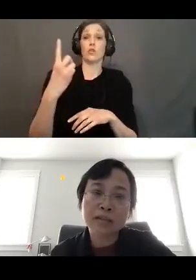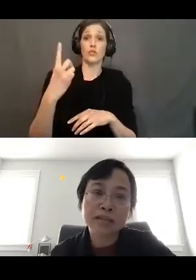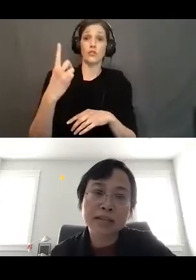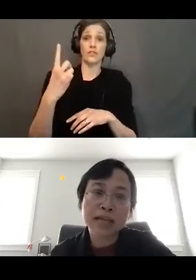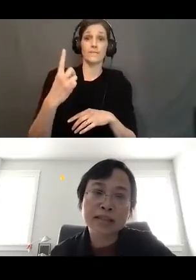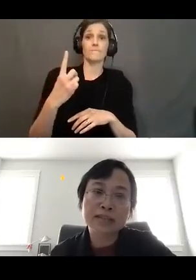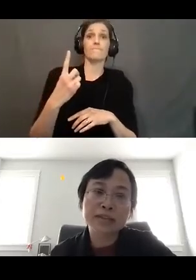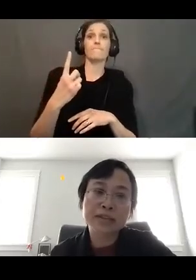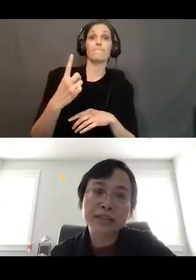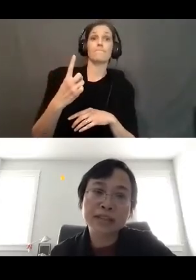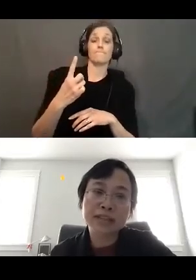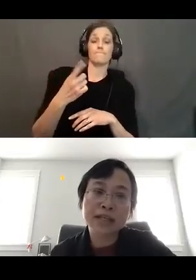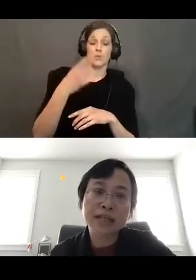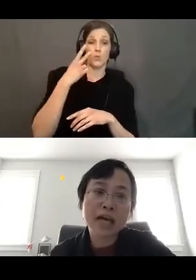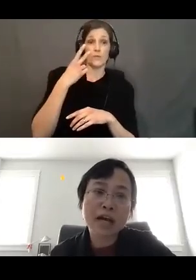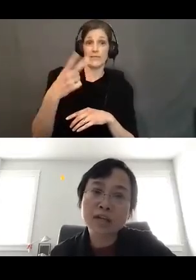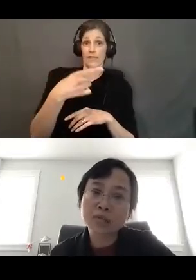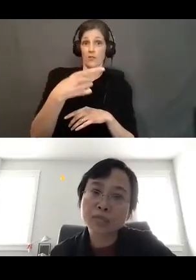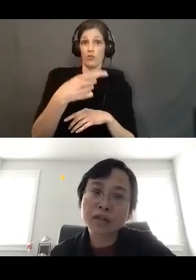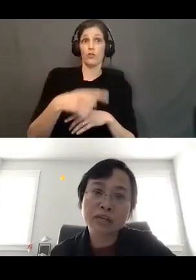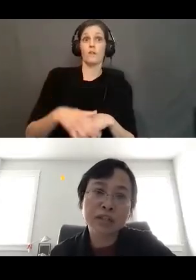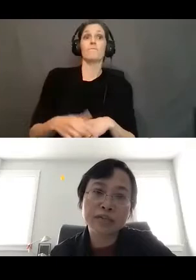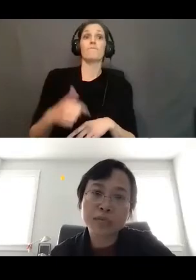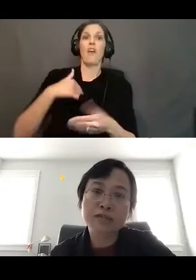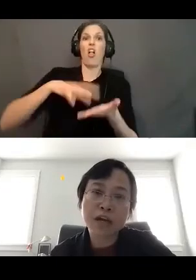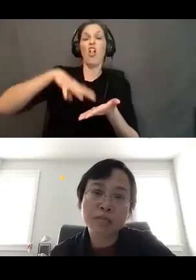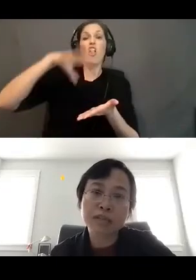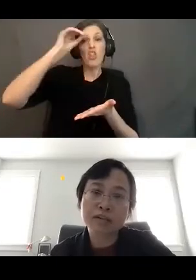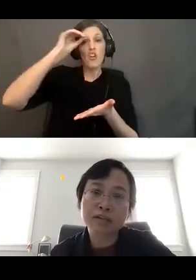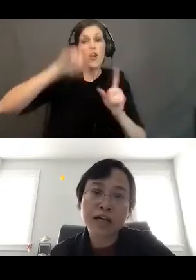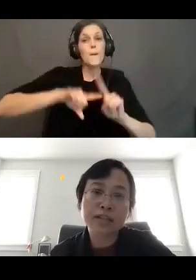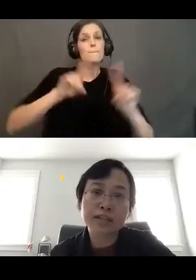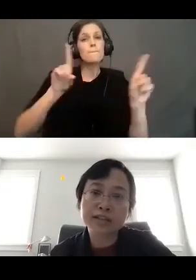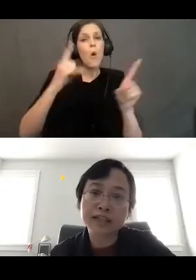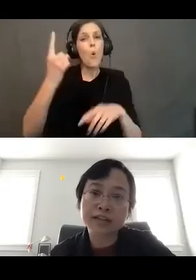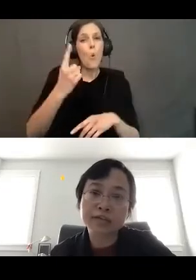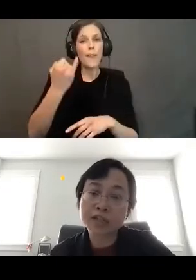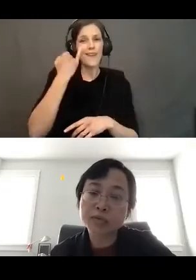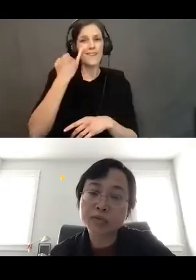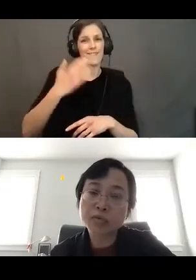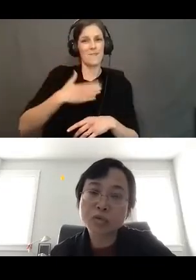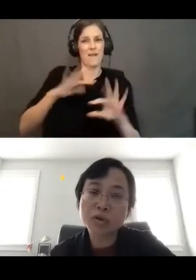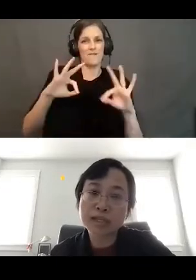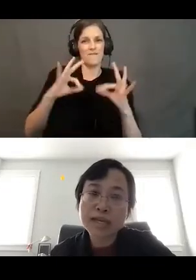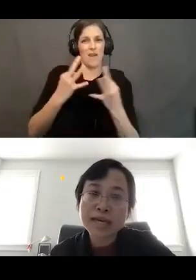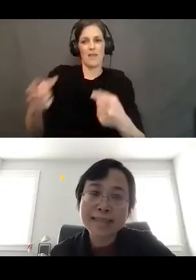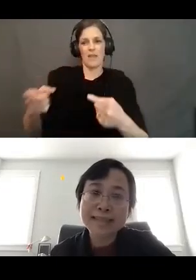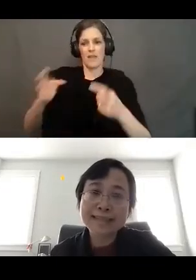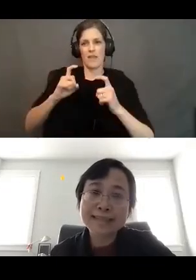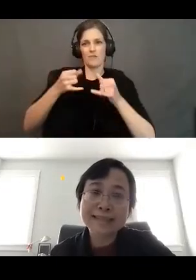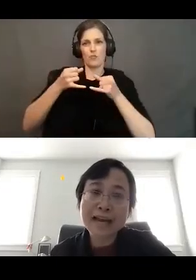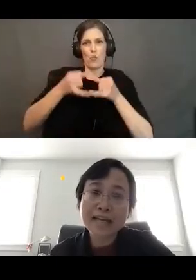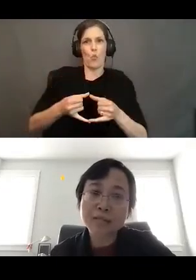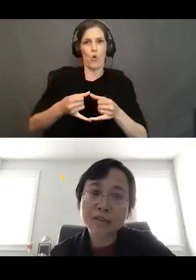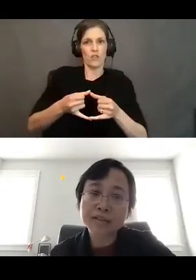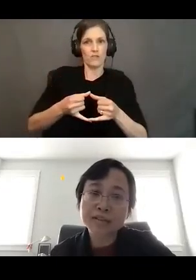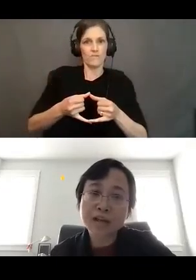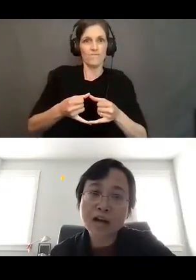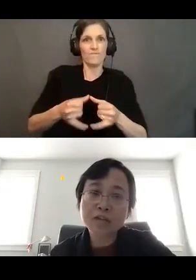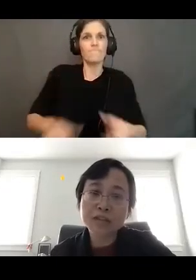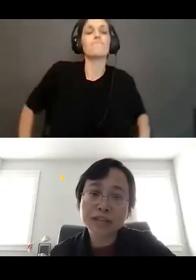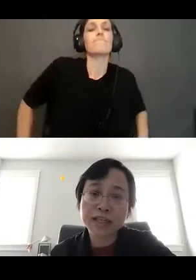on the slide that you see is that I'll learn, but only if my family or guardians give me a reward. And this item